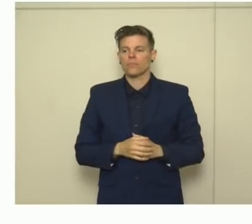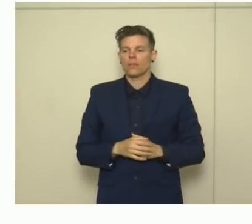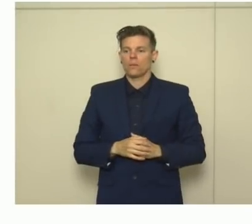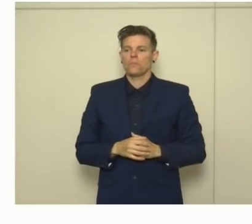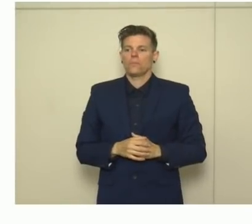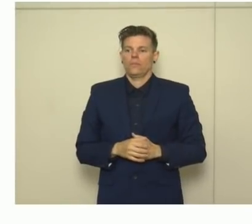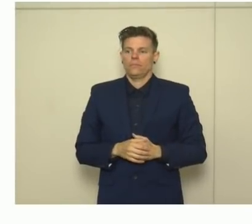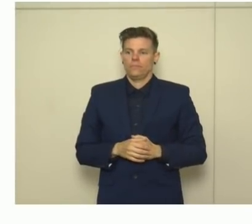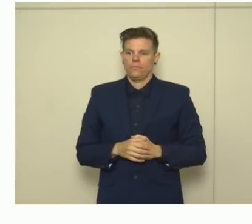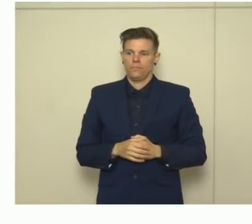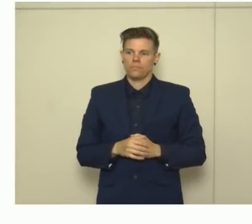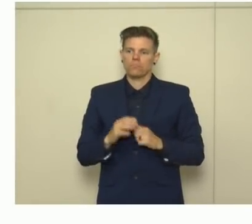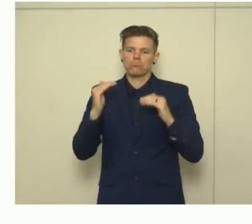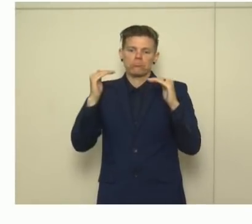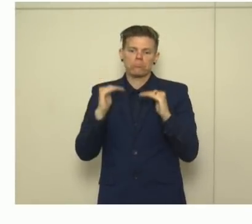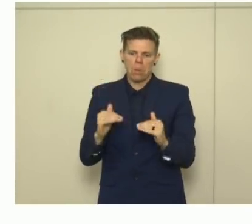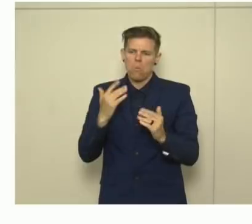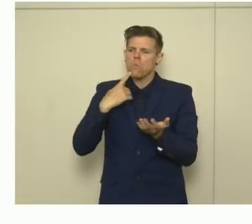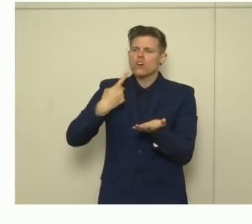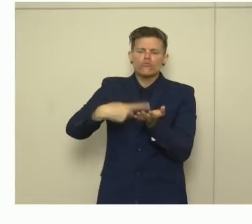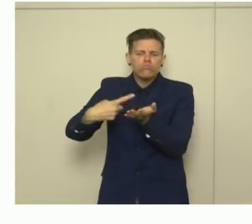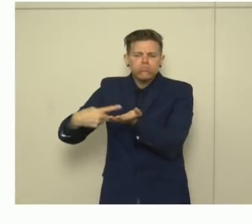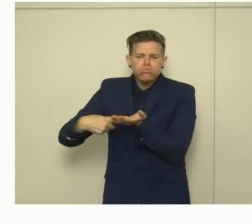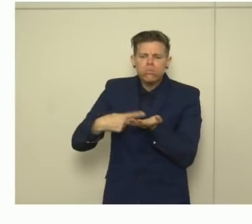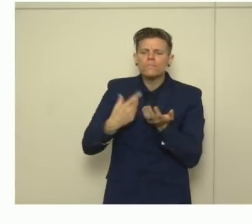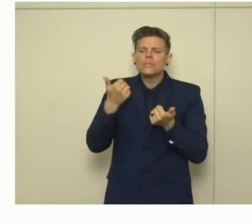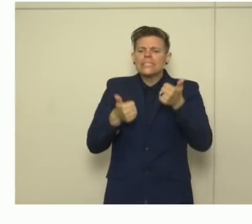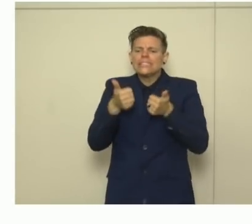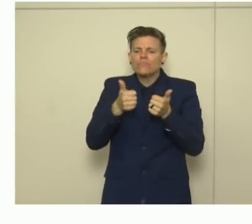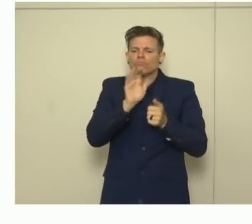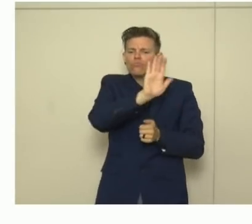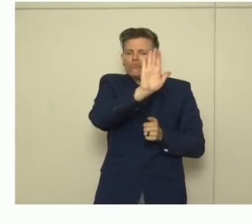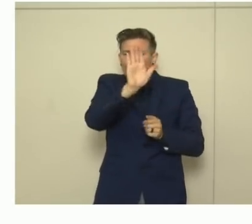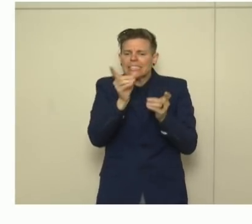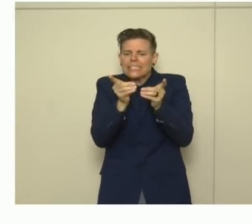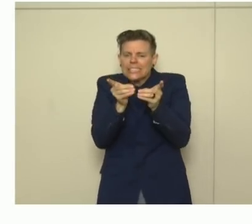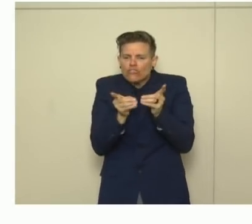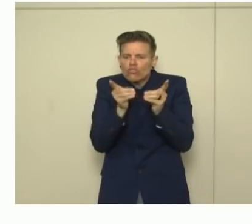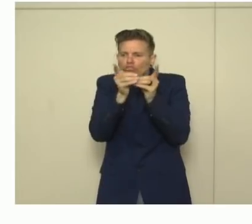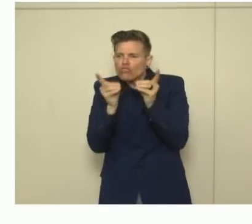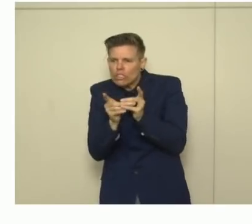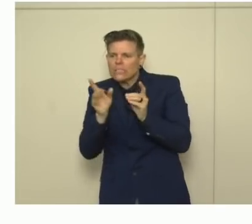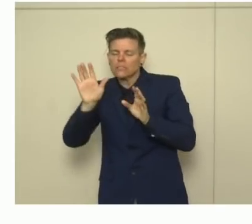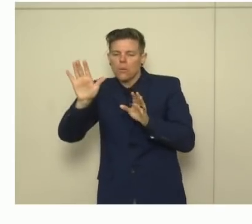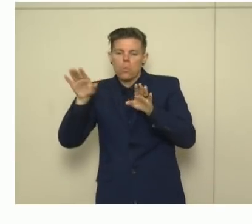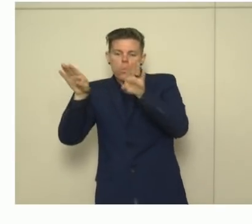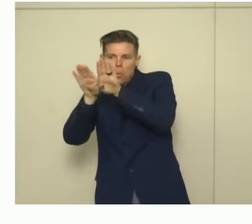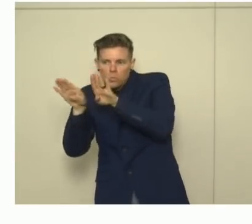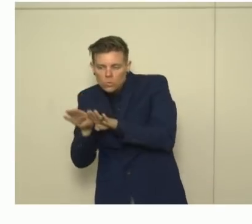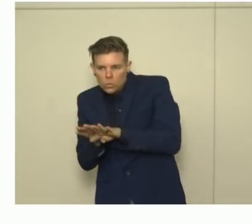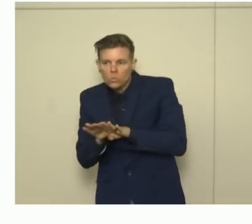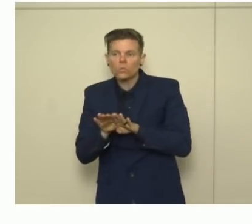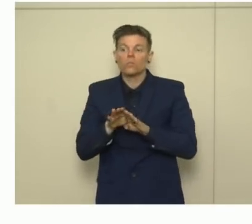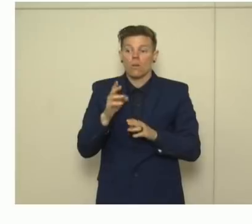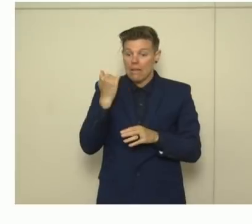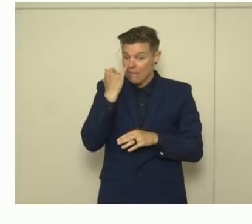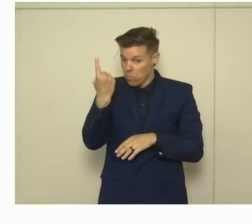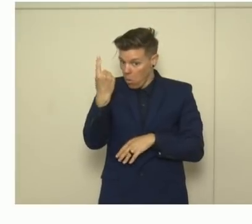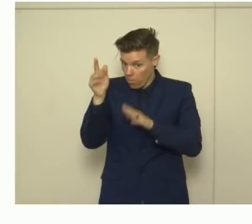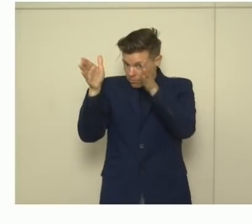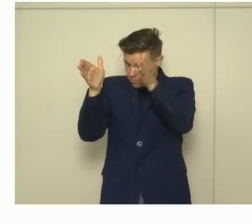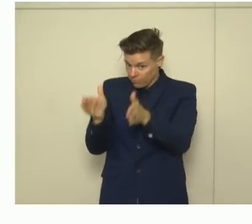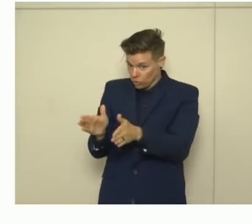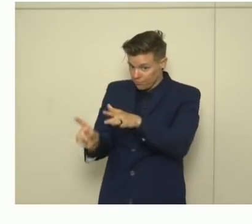through with districts on their school closure procedures in the event that there is a case. And can you move to the next slide, please? So